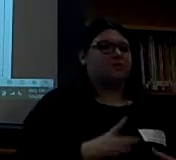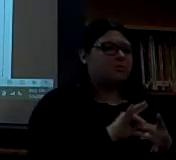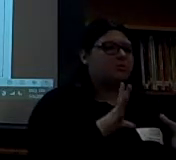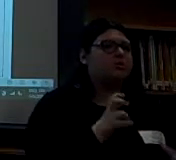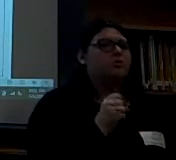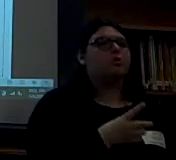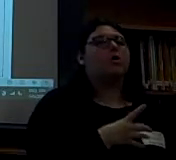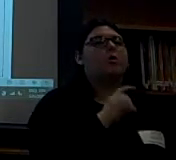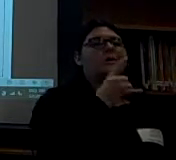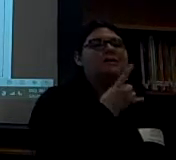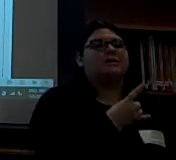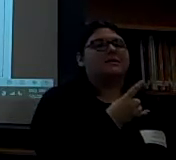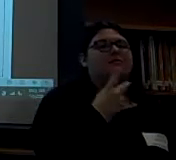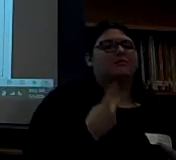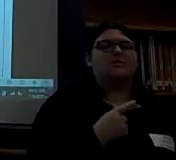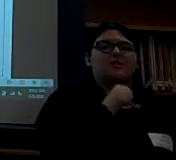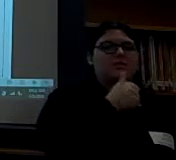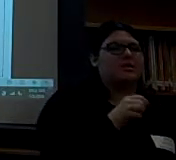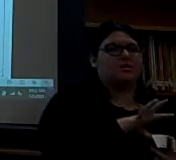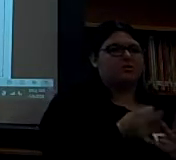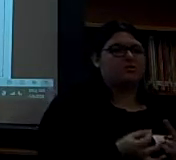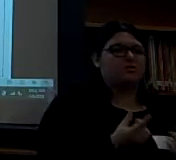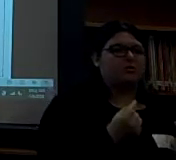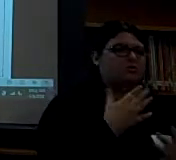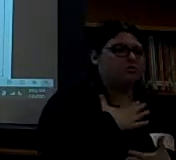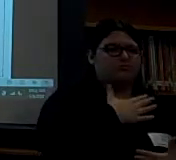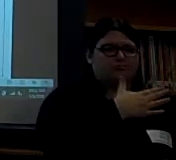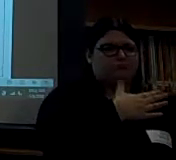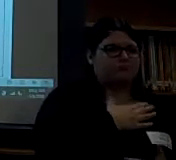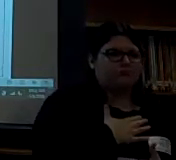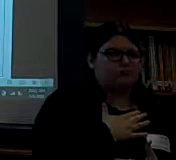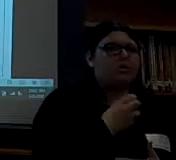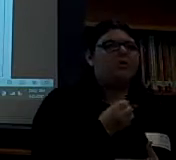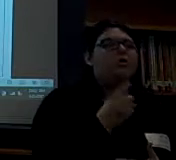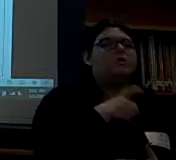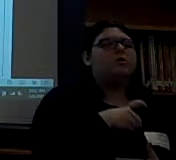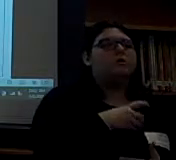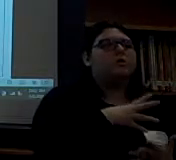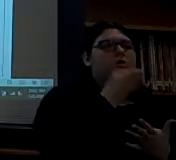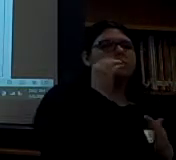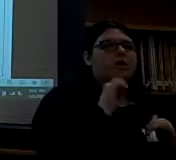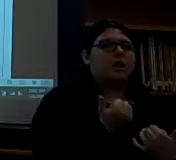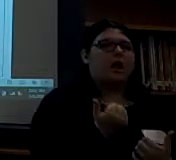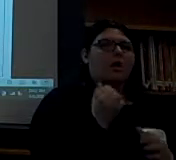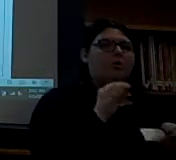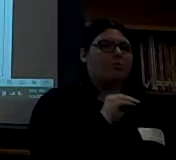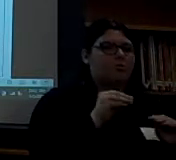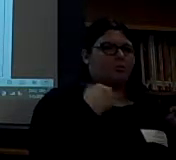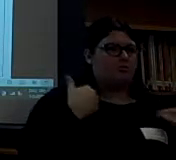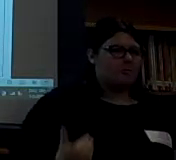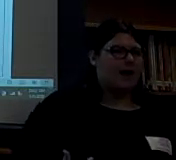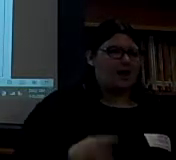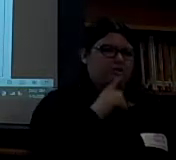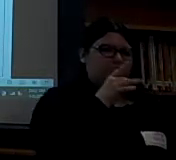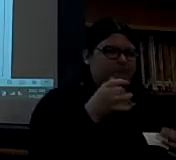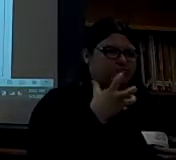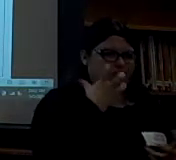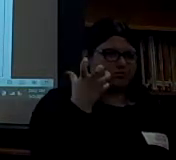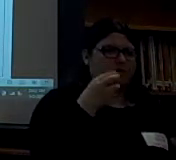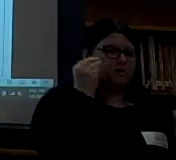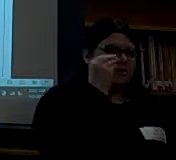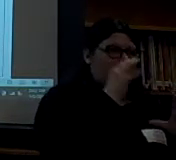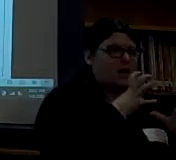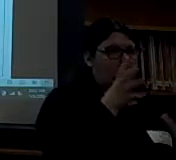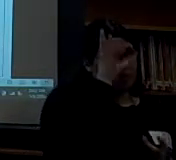kid who's physical is not going to, they're not going to choose to do deep breathing. So they need to learn how to move their body when they're really angry. I've taught a lot of